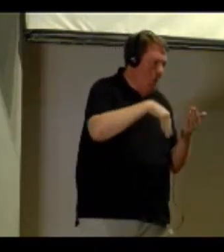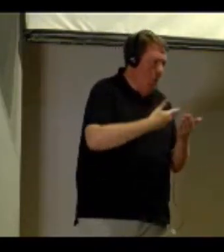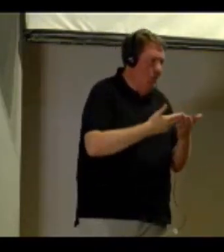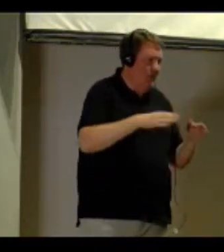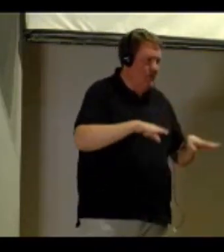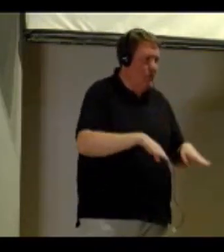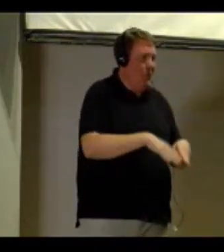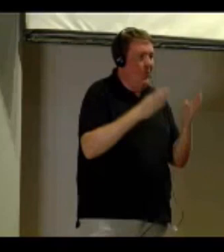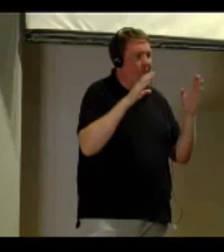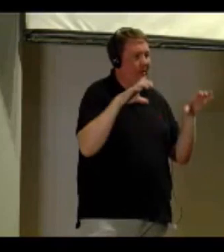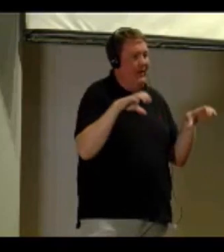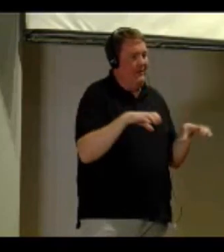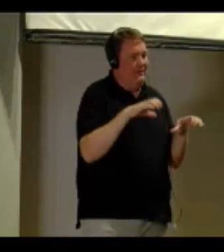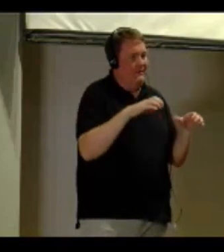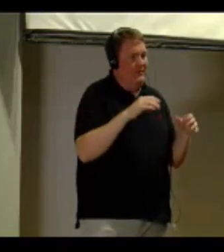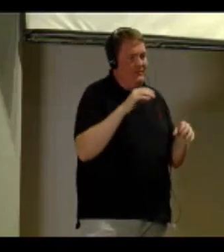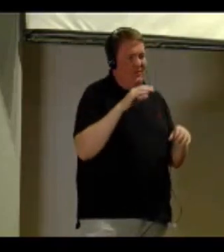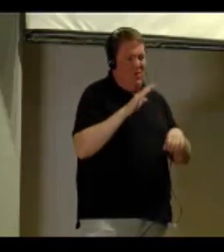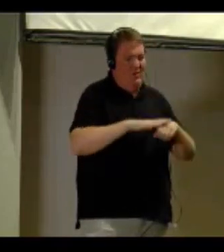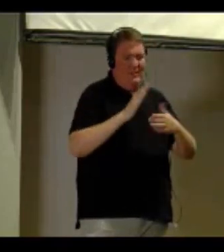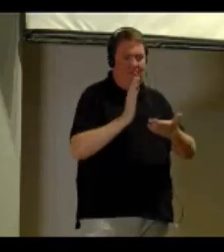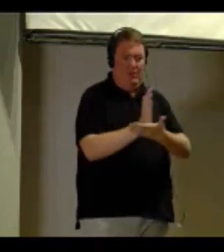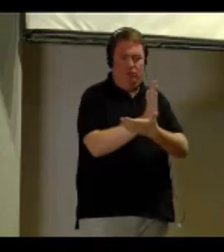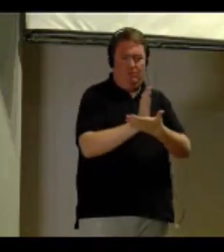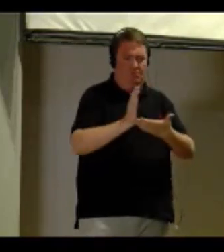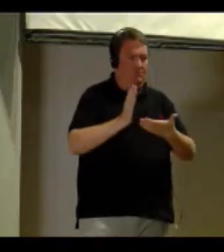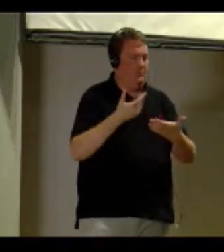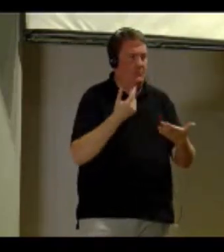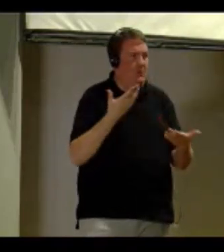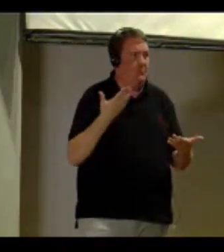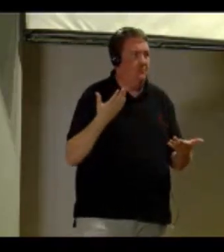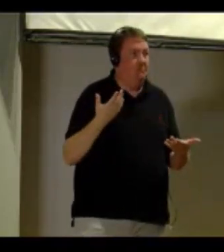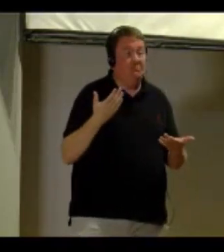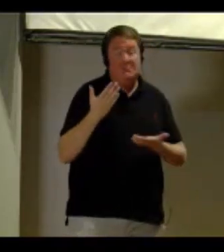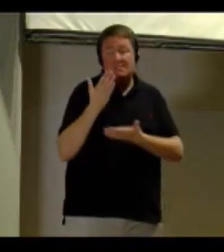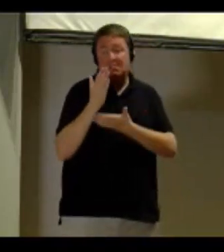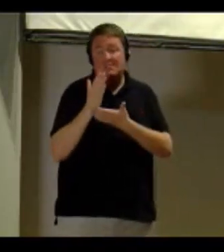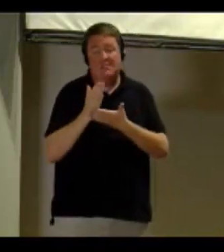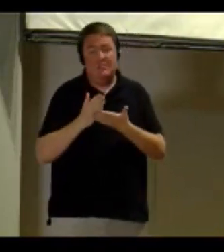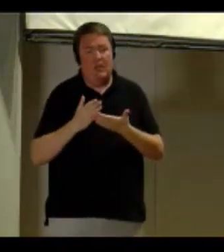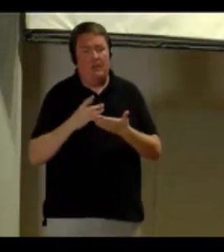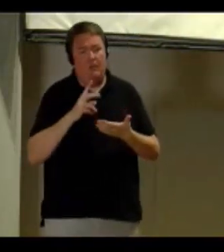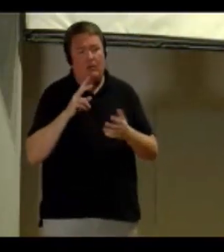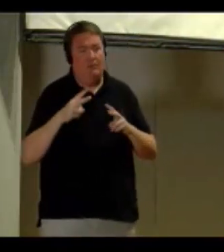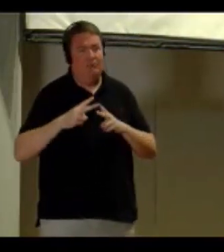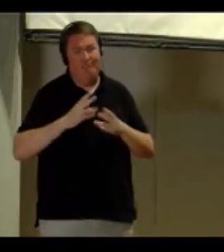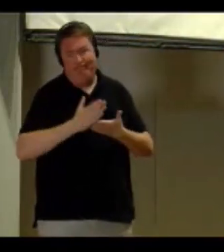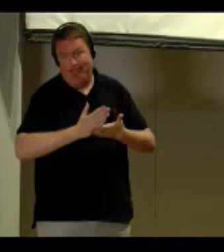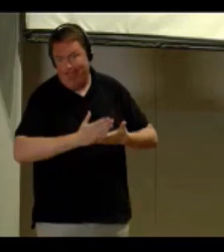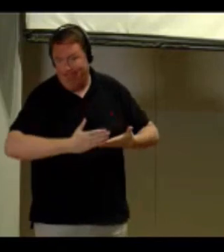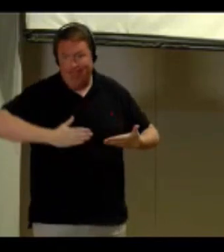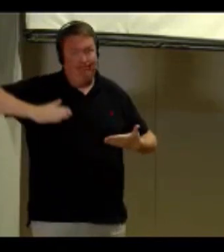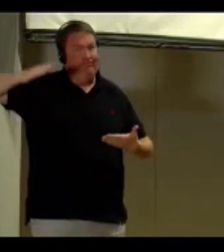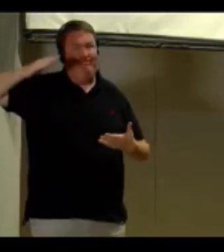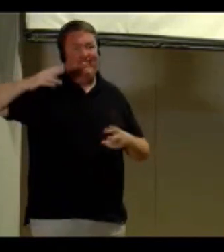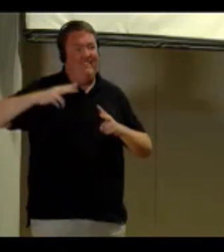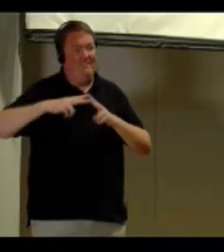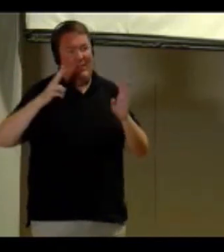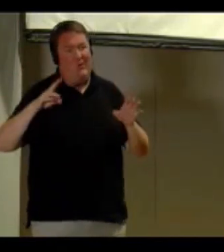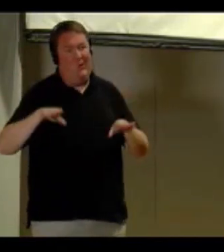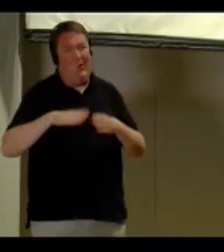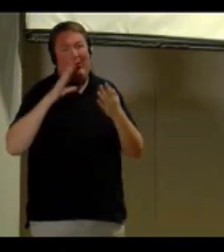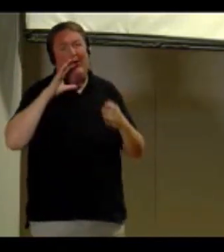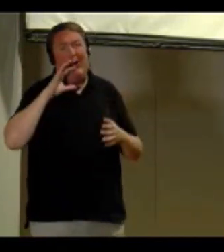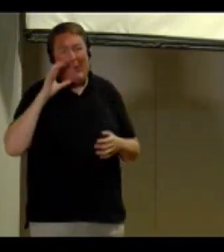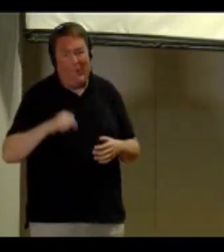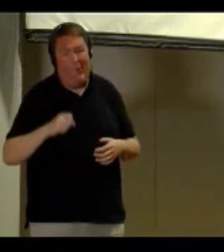open activities across a spectrum of things. So some things can be very open, in terms of, old public domain,